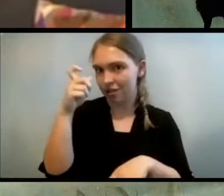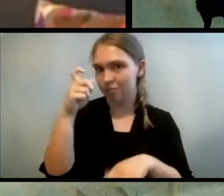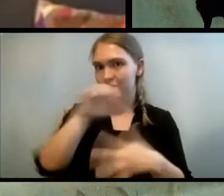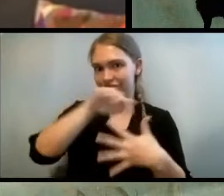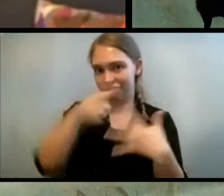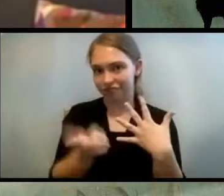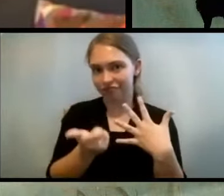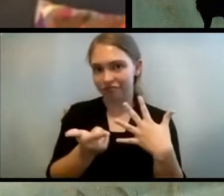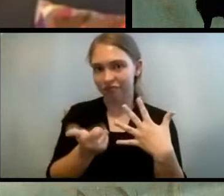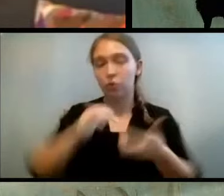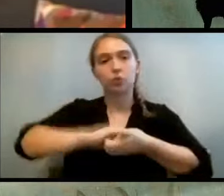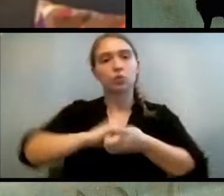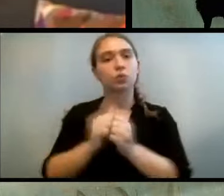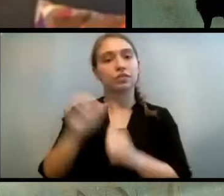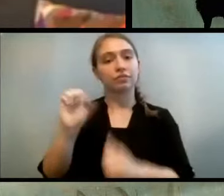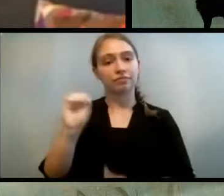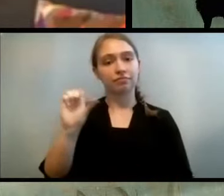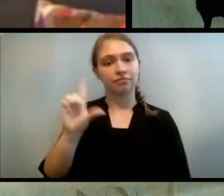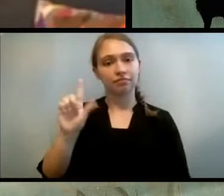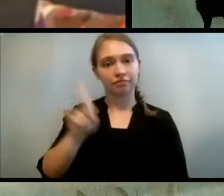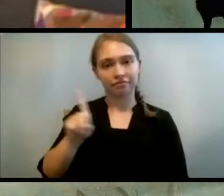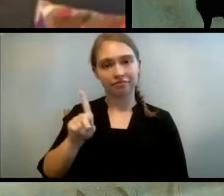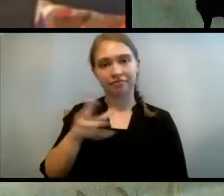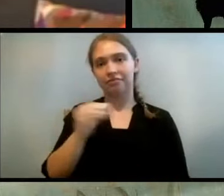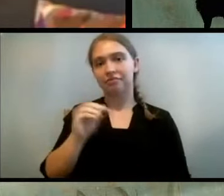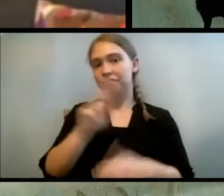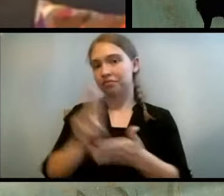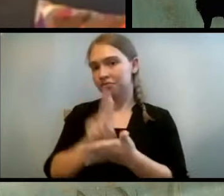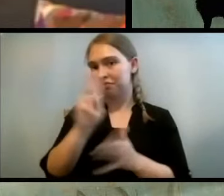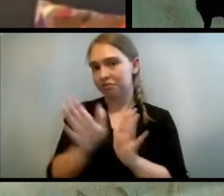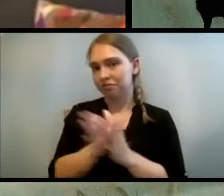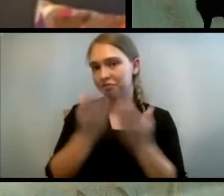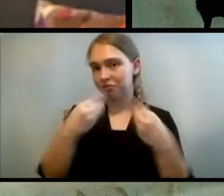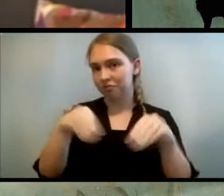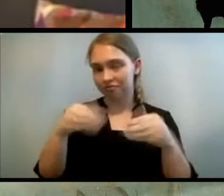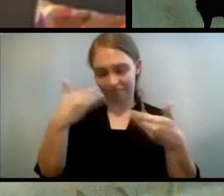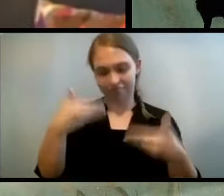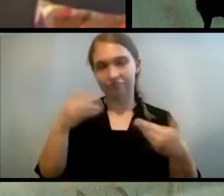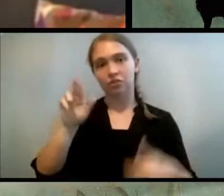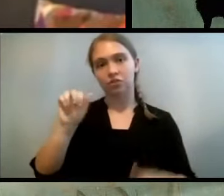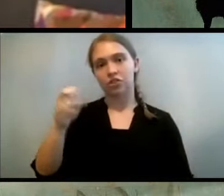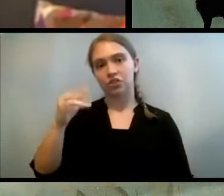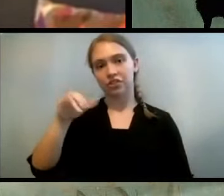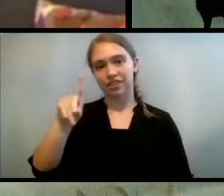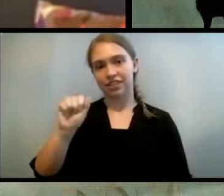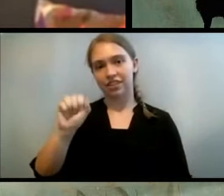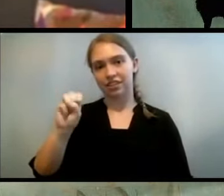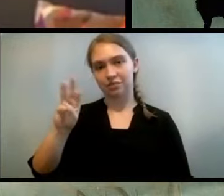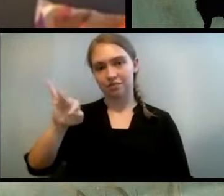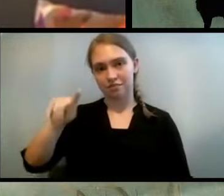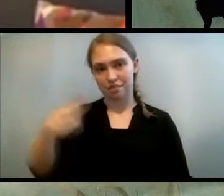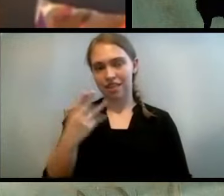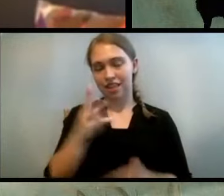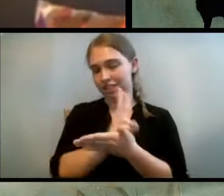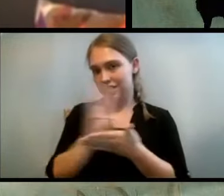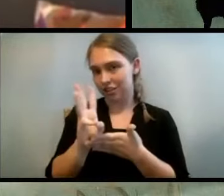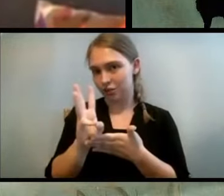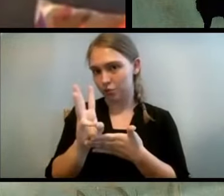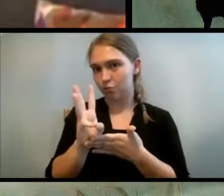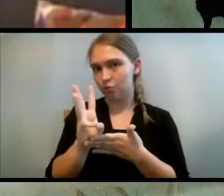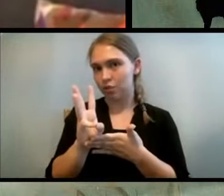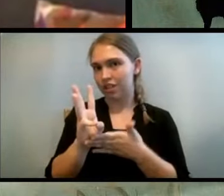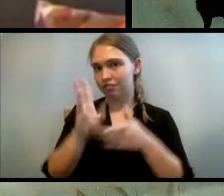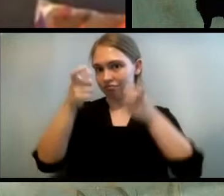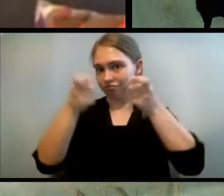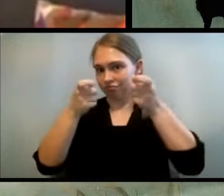Seattle Public Library and University Bookstore. My name is Rashida Smith. I am the six-week administrator for the six-week workshop at